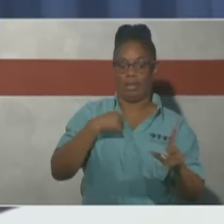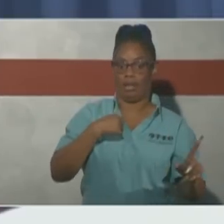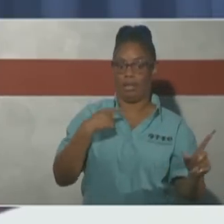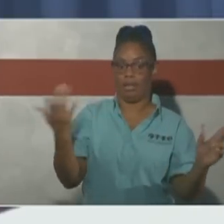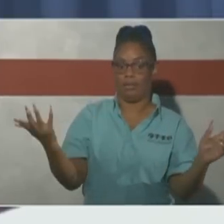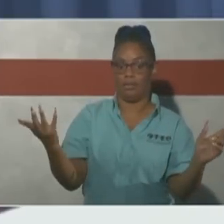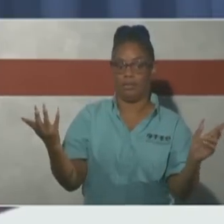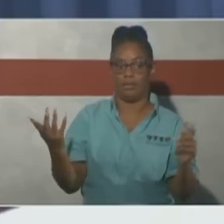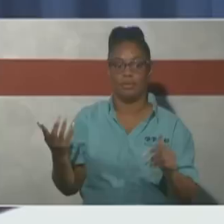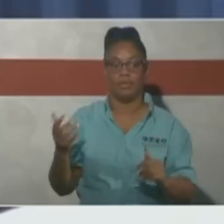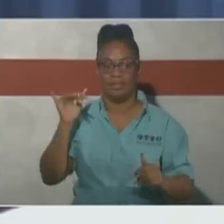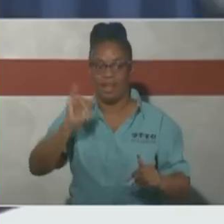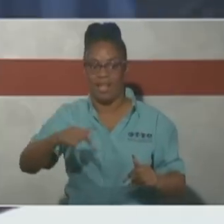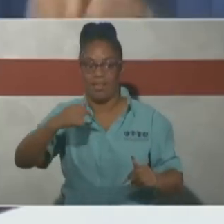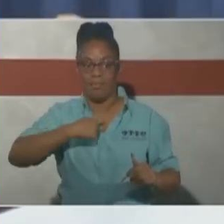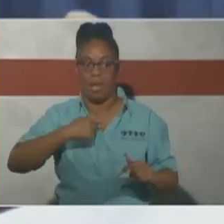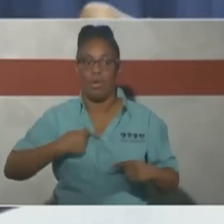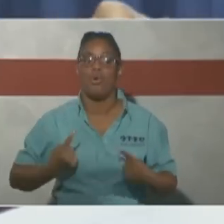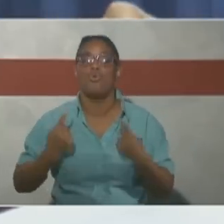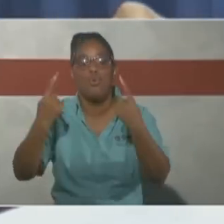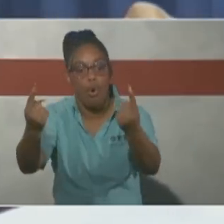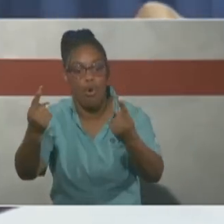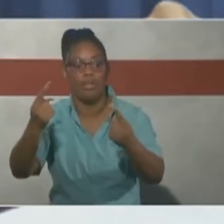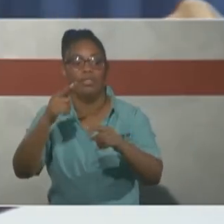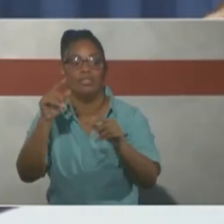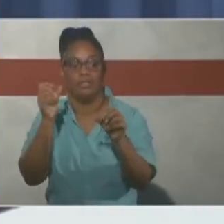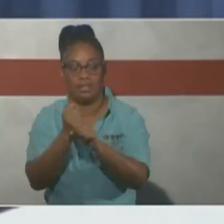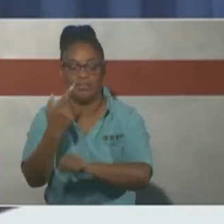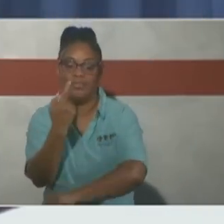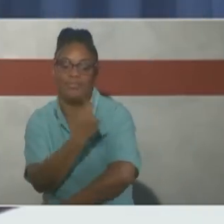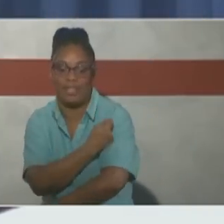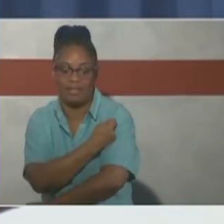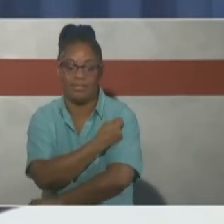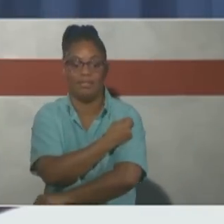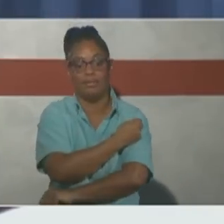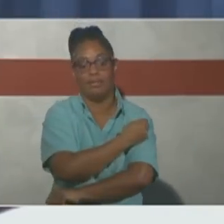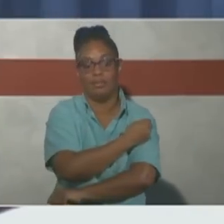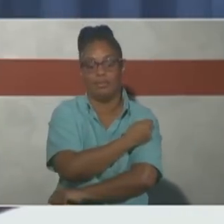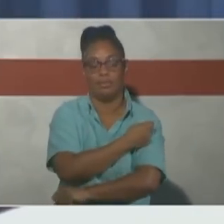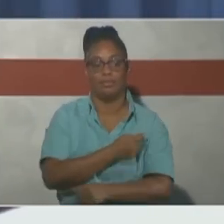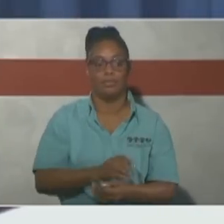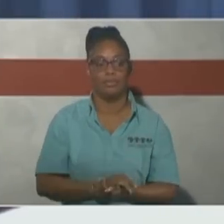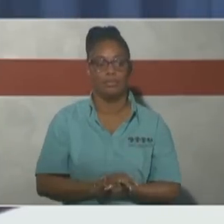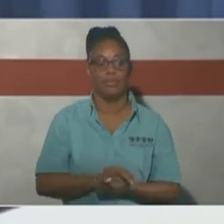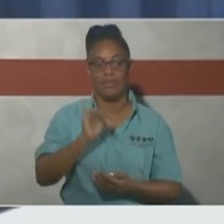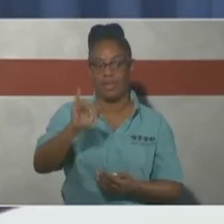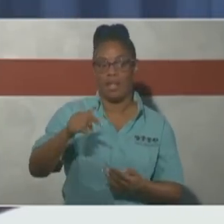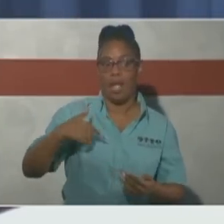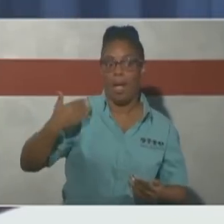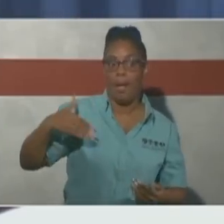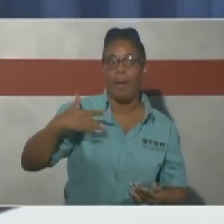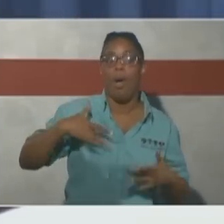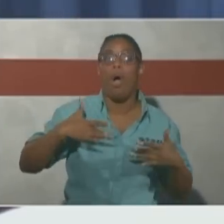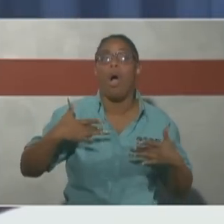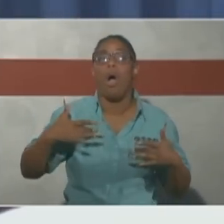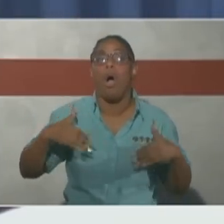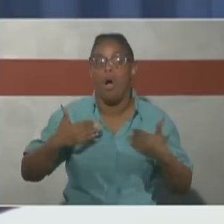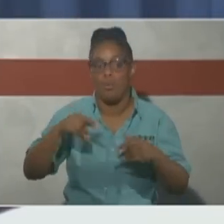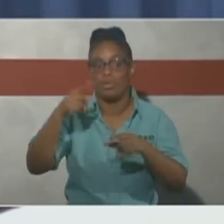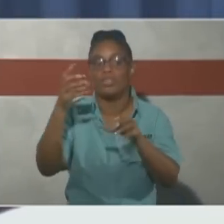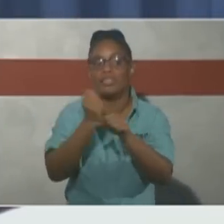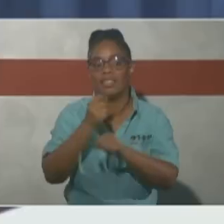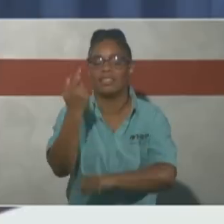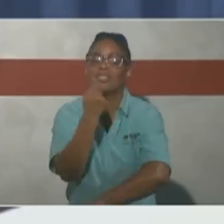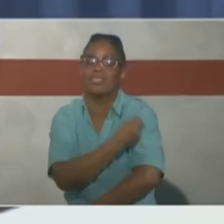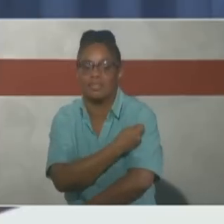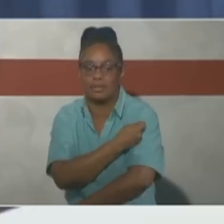Aja. The vaccine may come home and meet them because their children, grandchildren are out working or